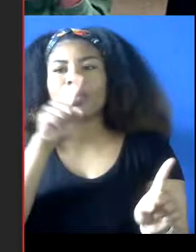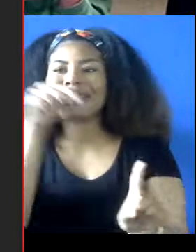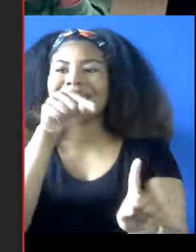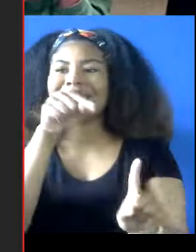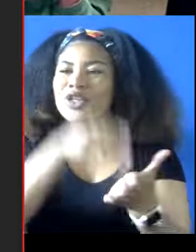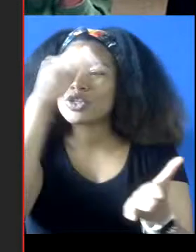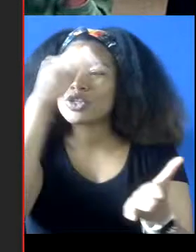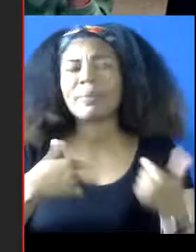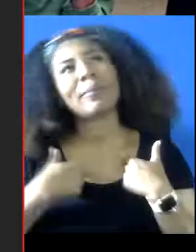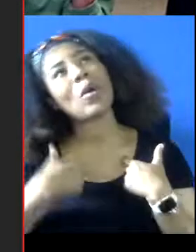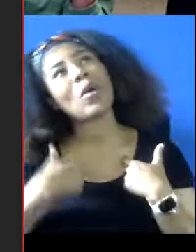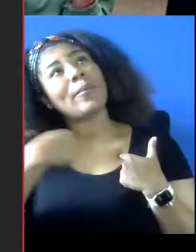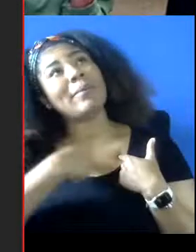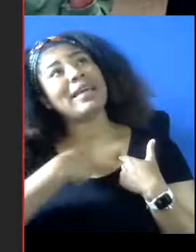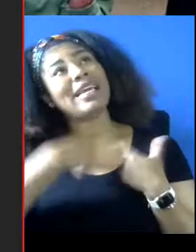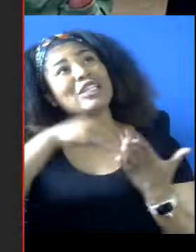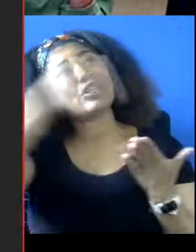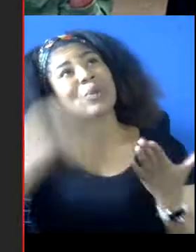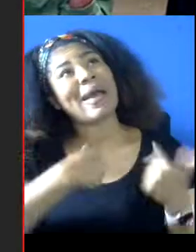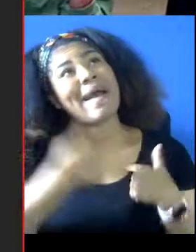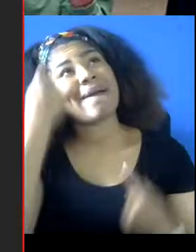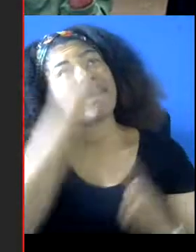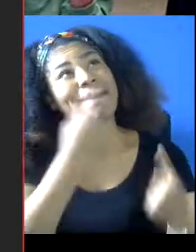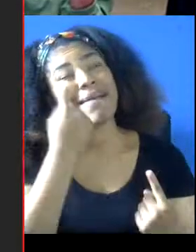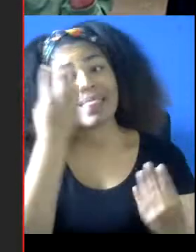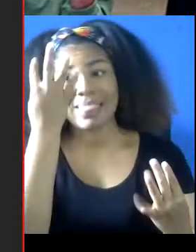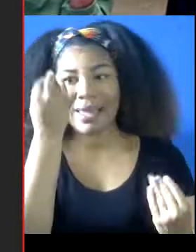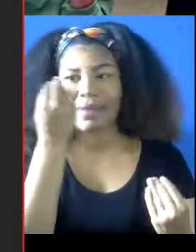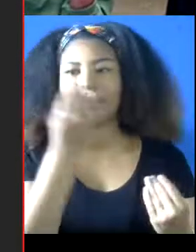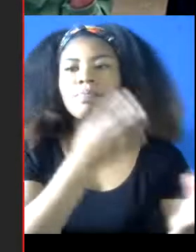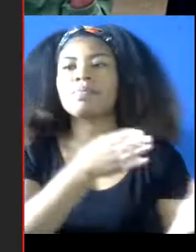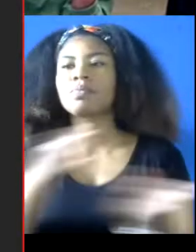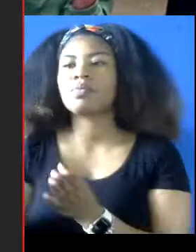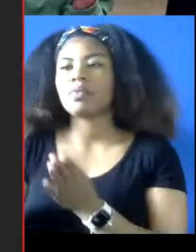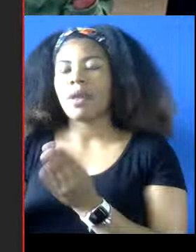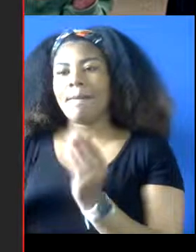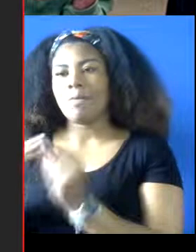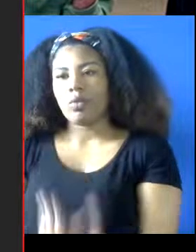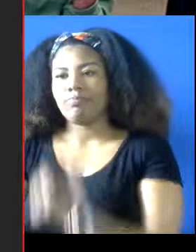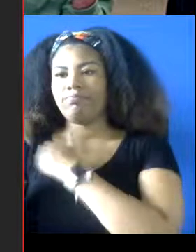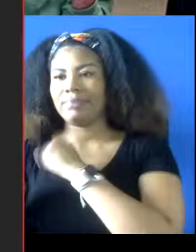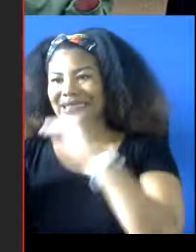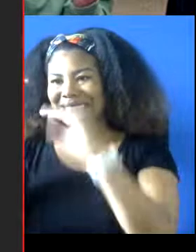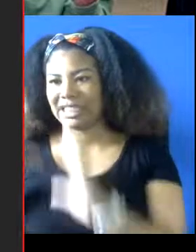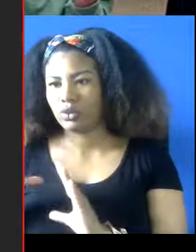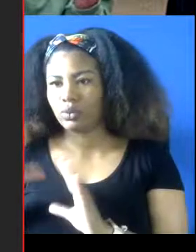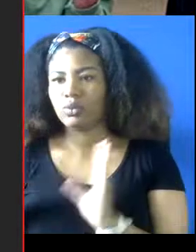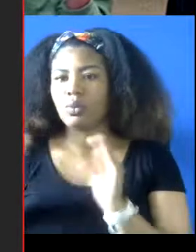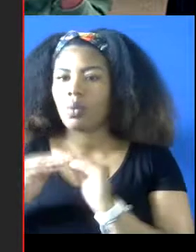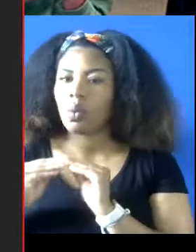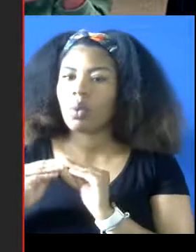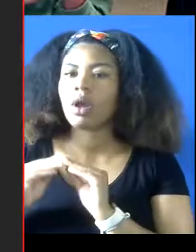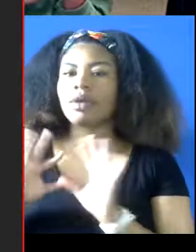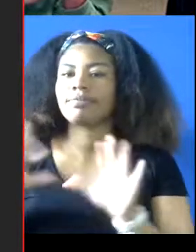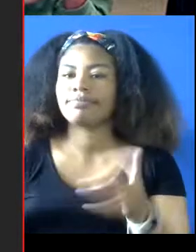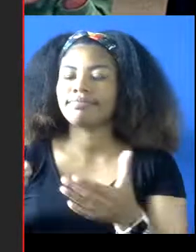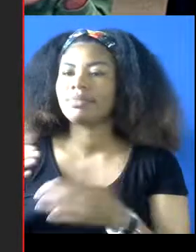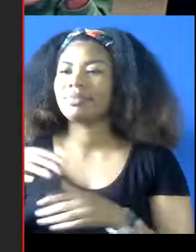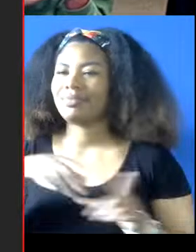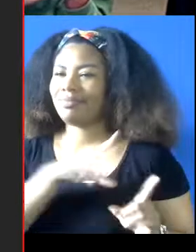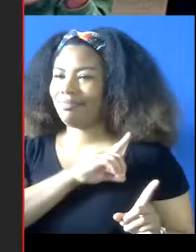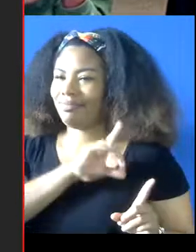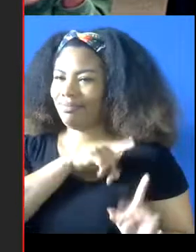primary learning style is, we should really look to facilitate multimodal learning. So planning to engage students, exactly what Dr. Payne just talked